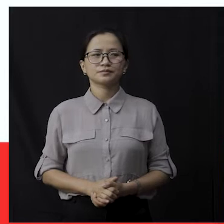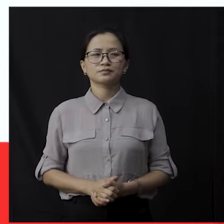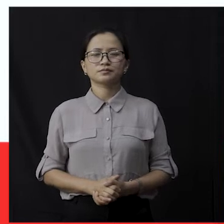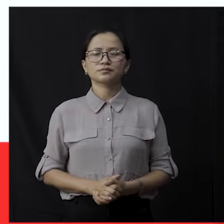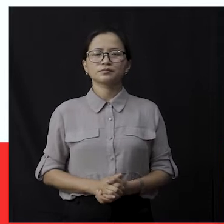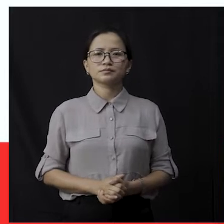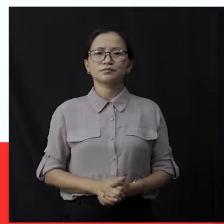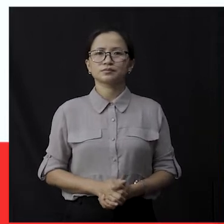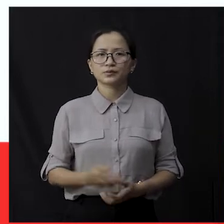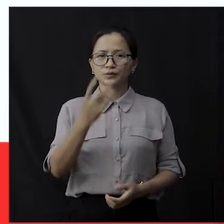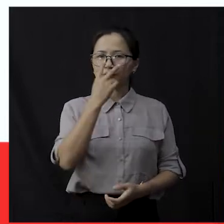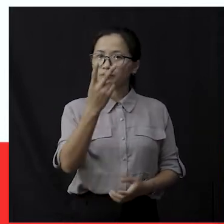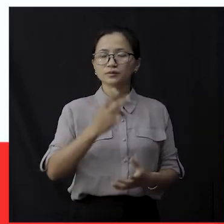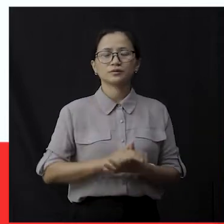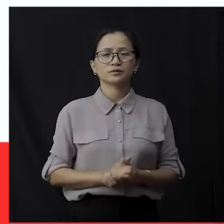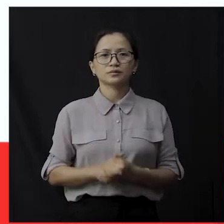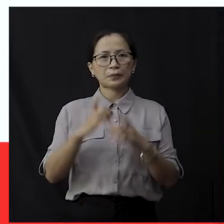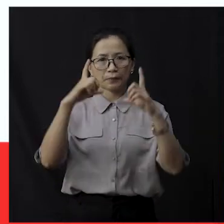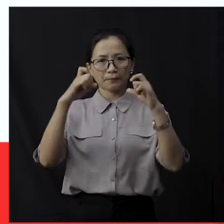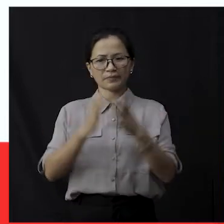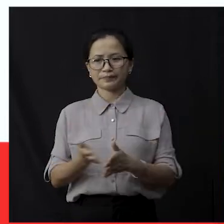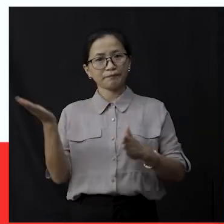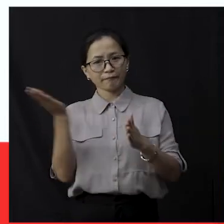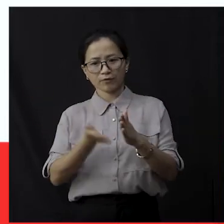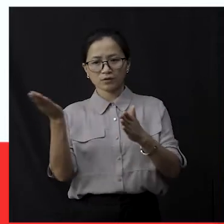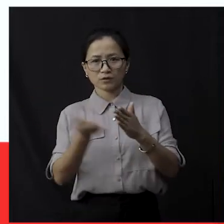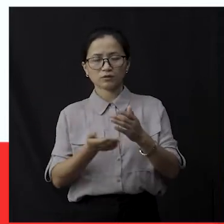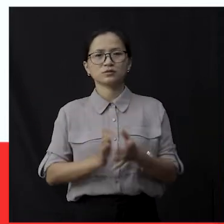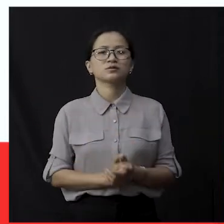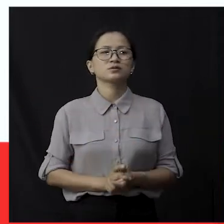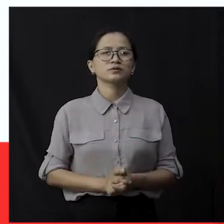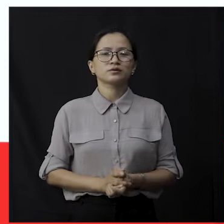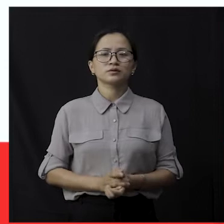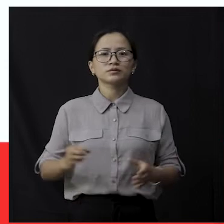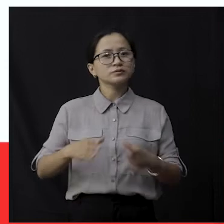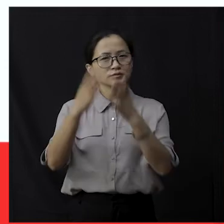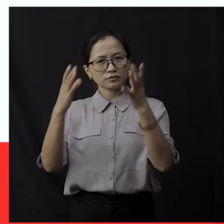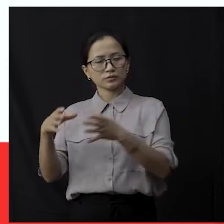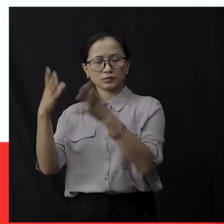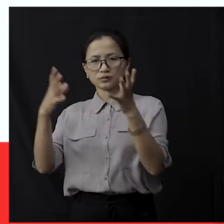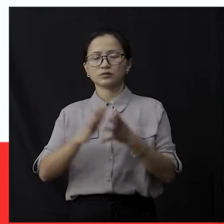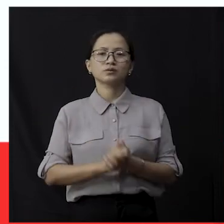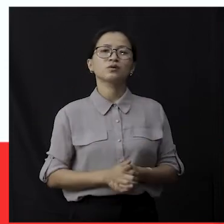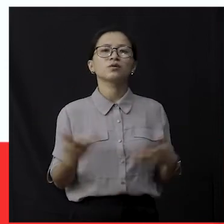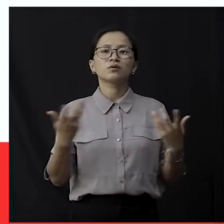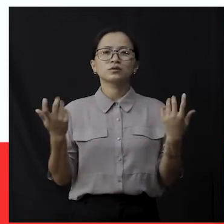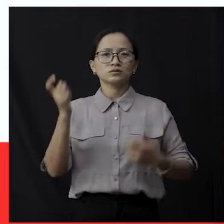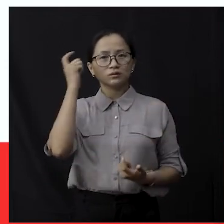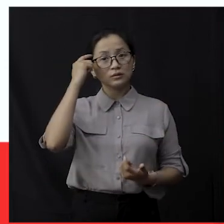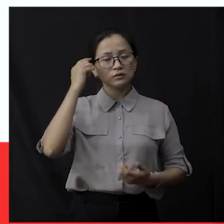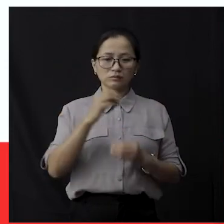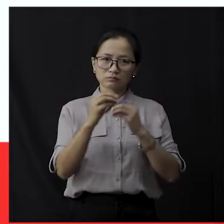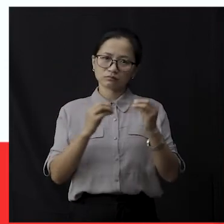Now students, here we can see cutting down of trees. Now students, what do you think